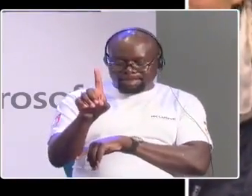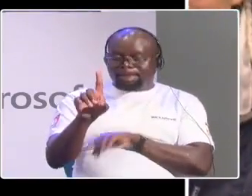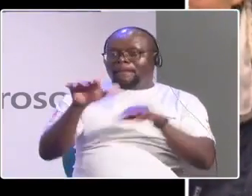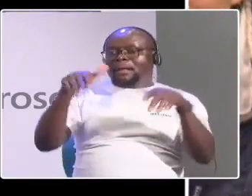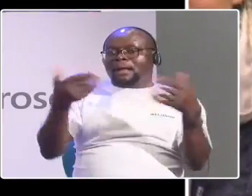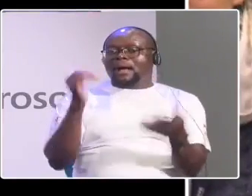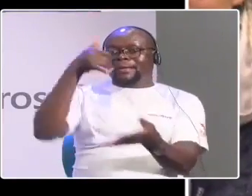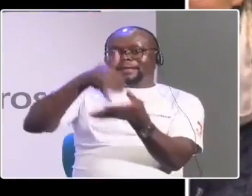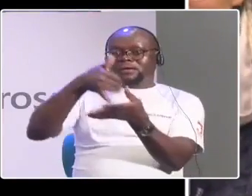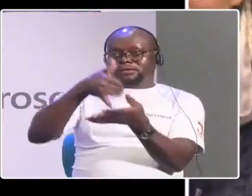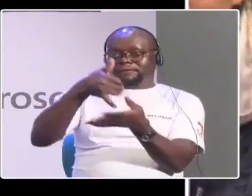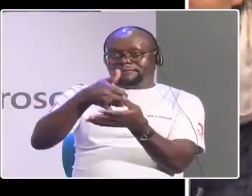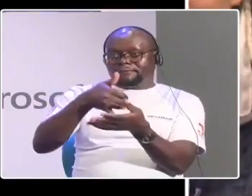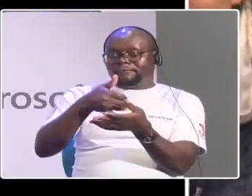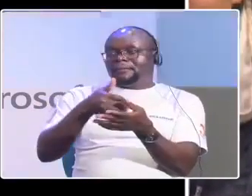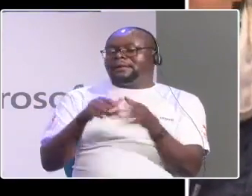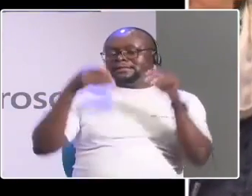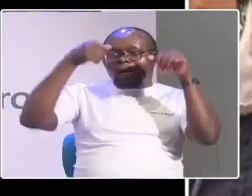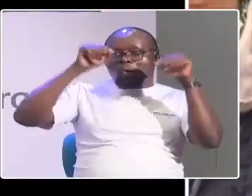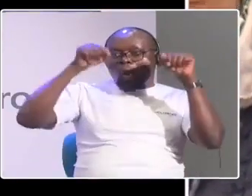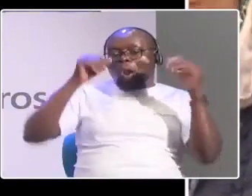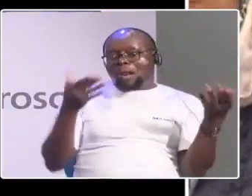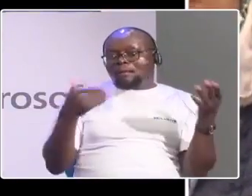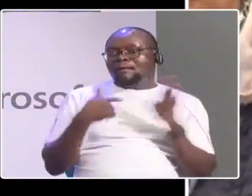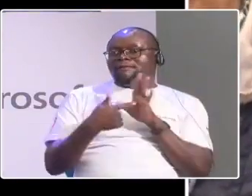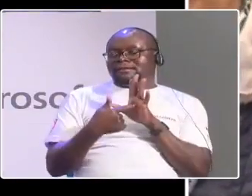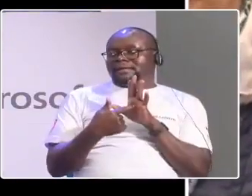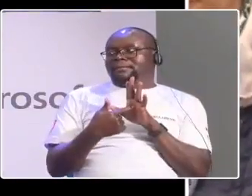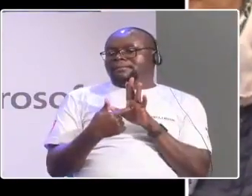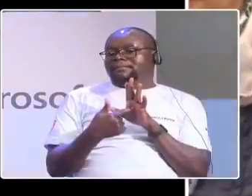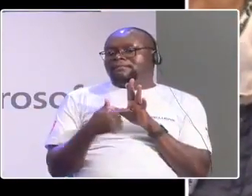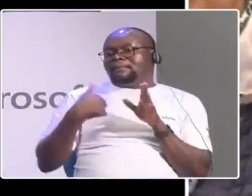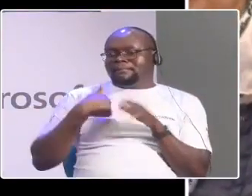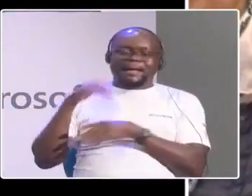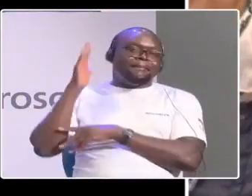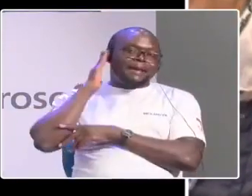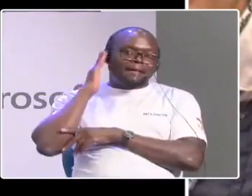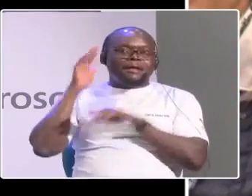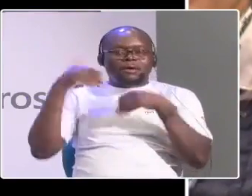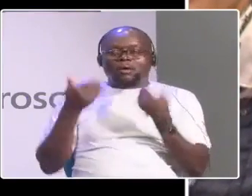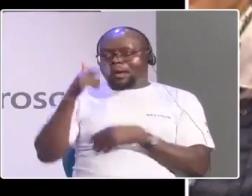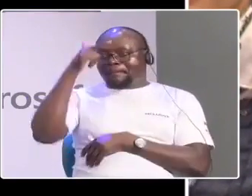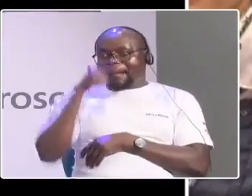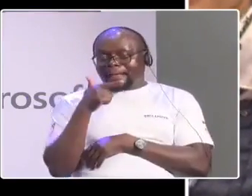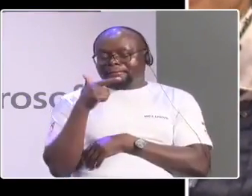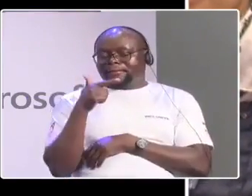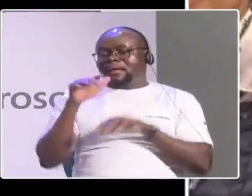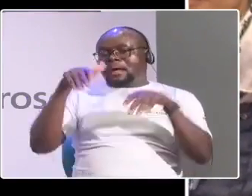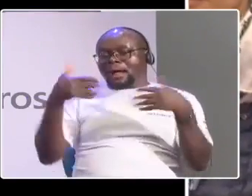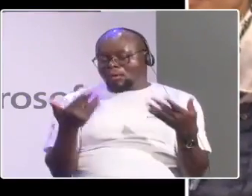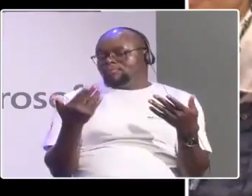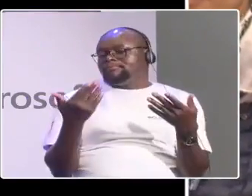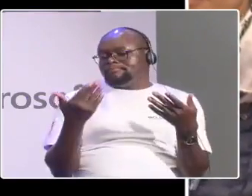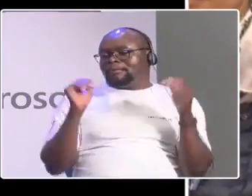how inclusive is Google? If, for example, I'm deaf or I'm blind, how